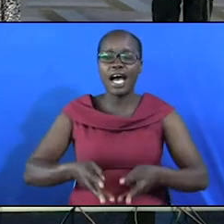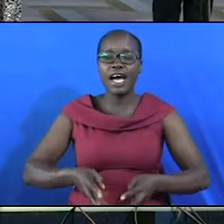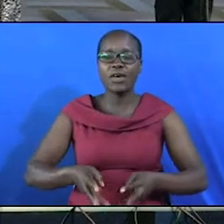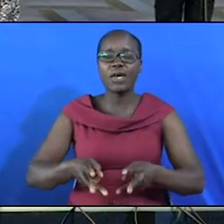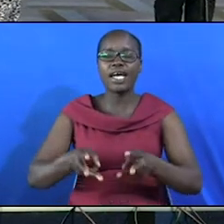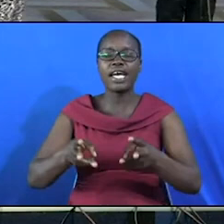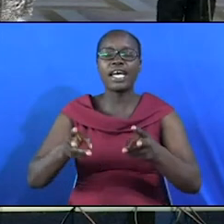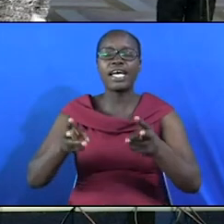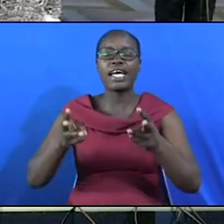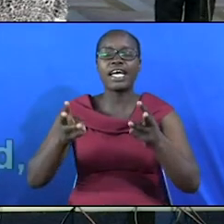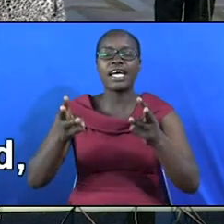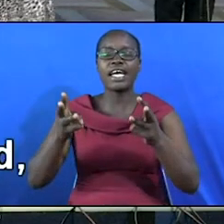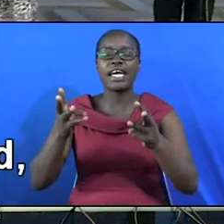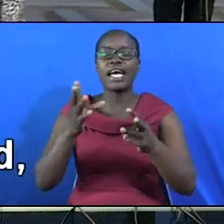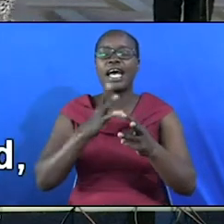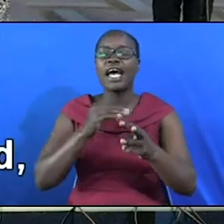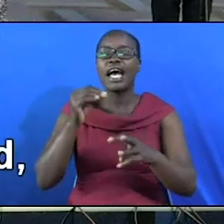broad